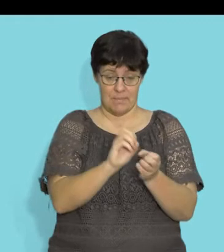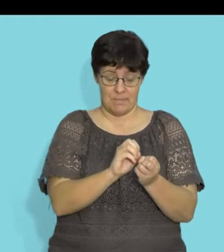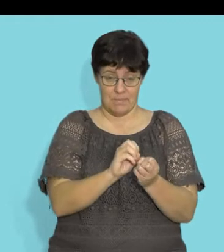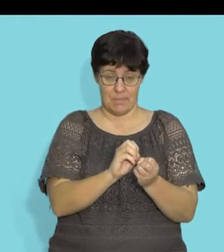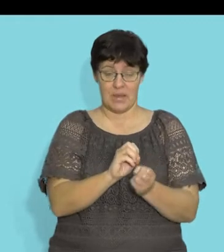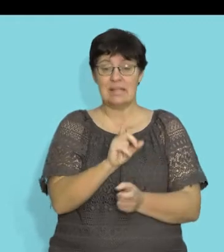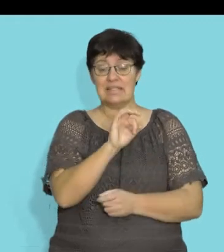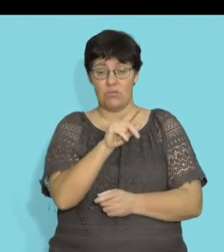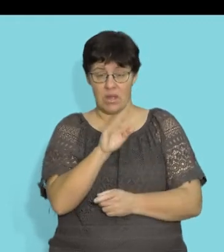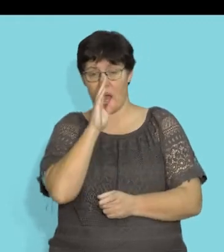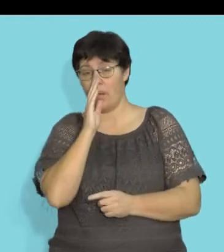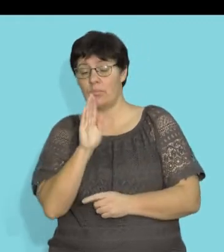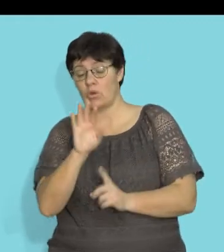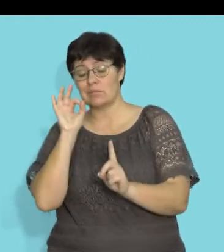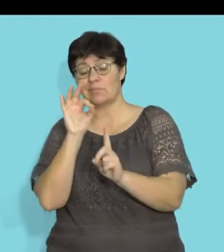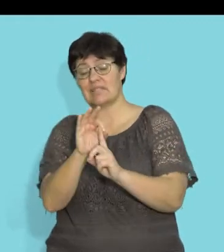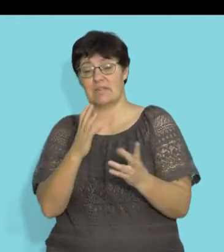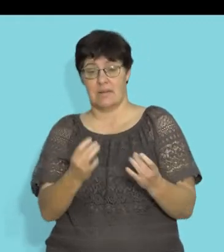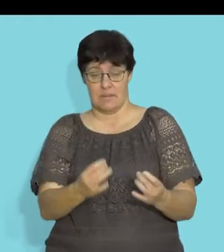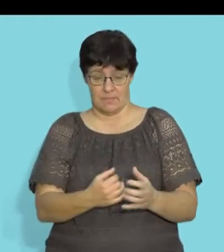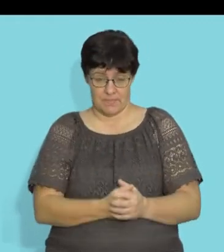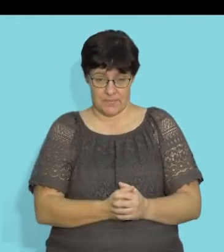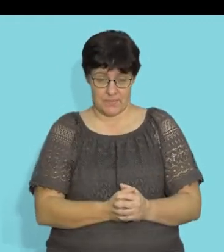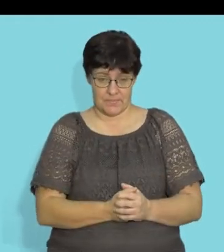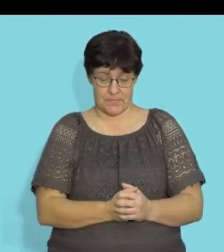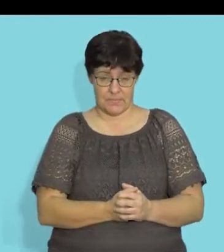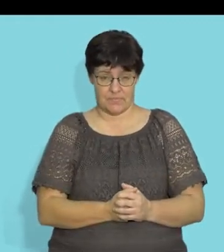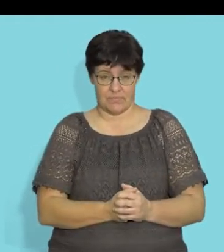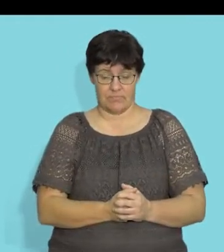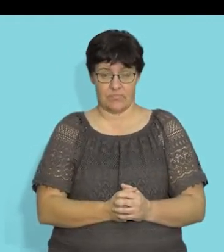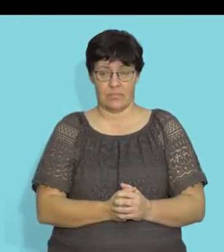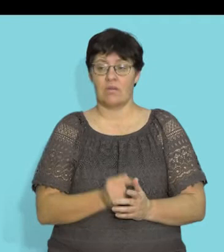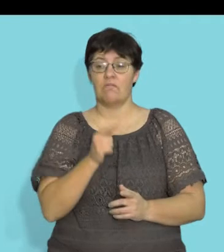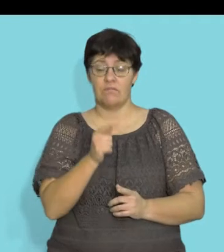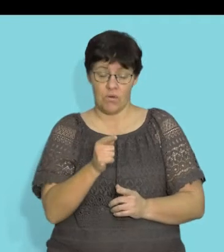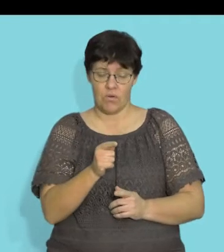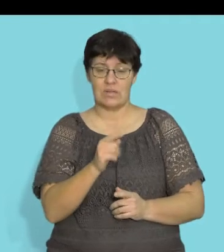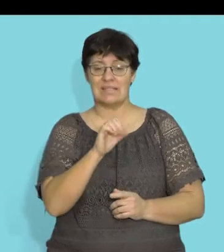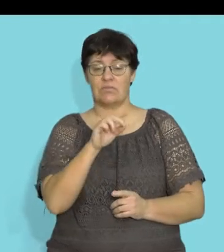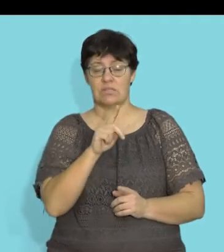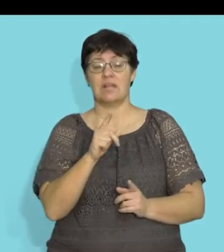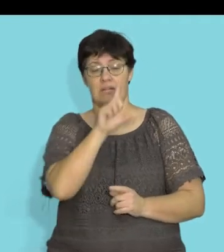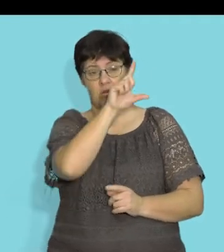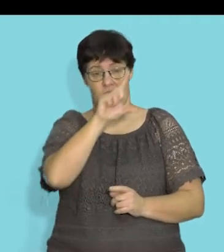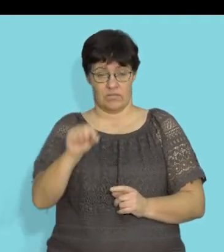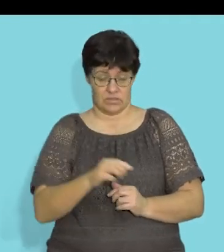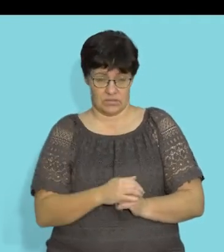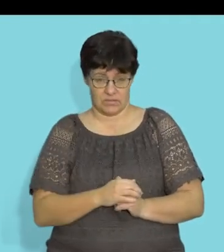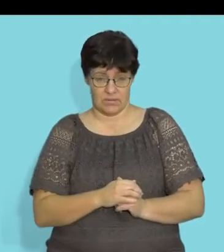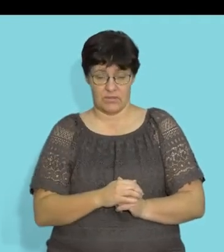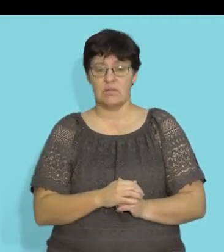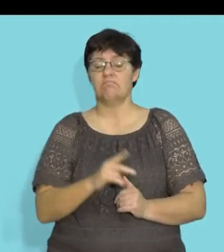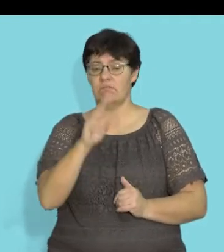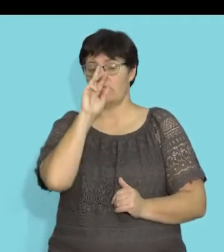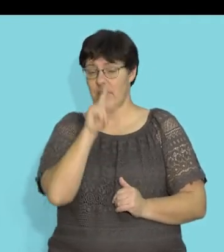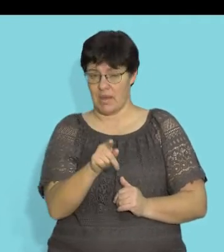sum approaches a specific number. So this is the definition for a series that converges.